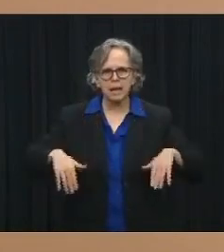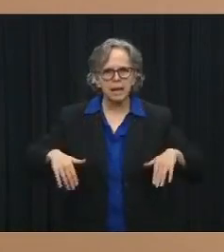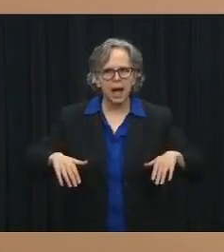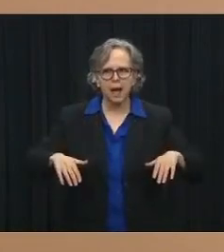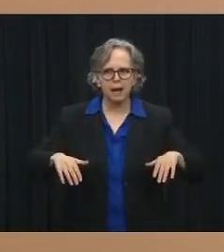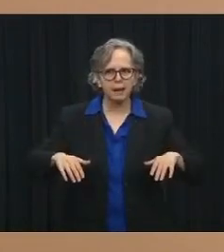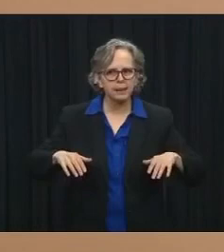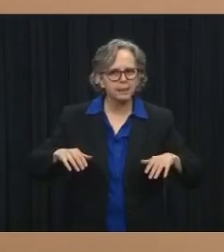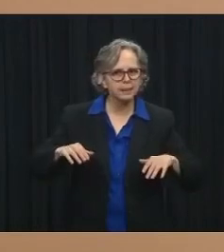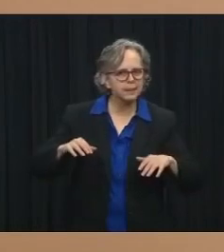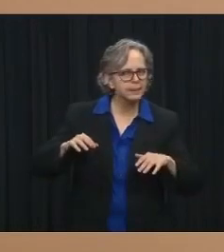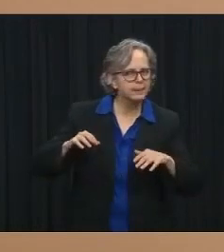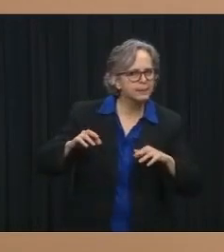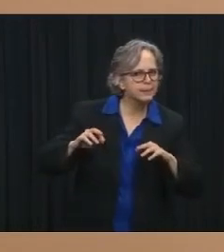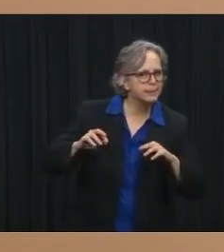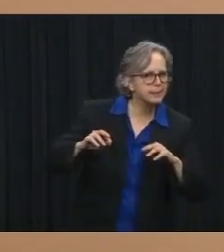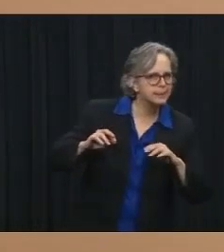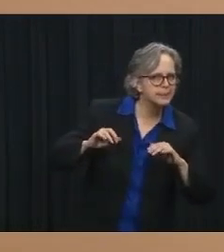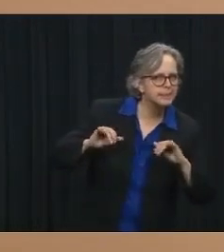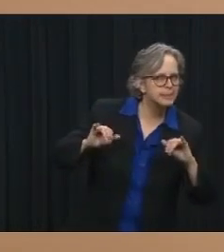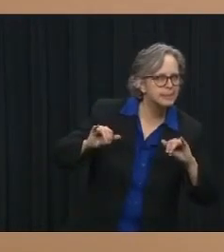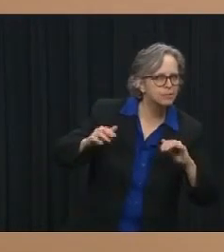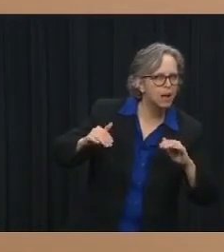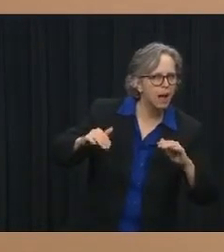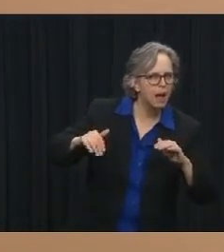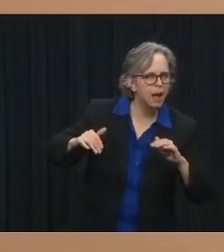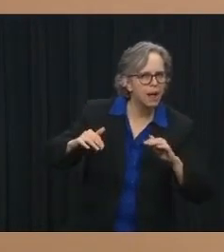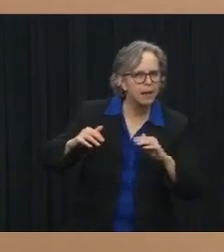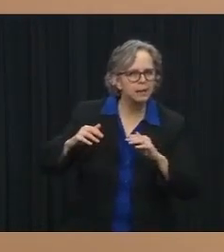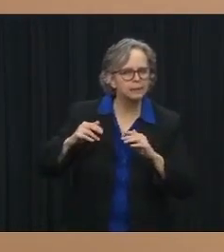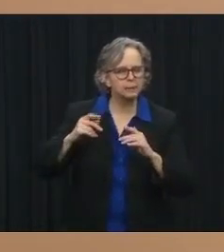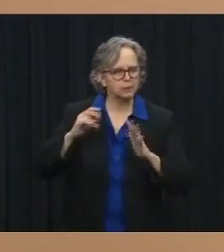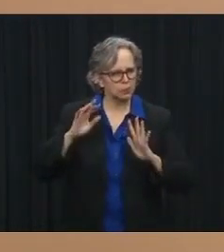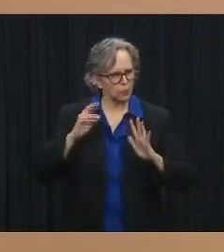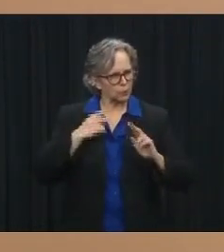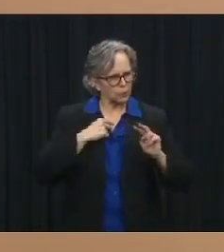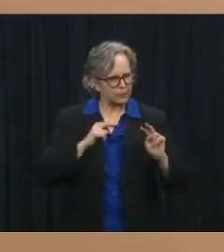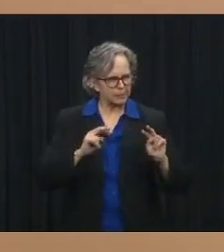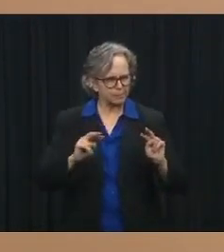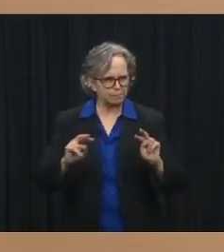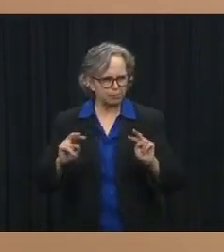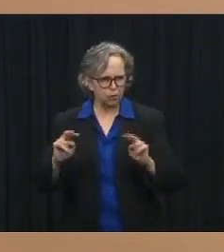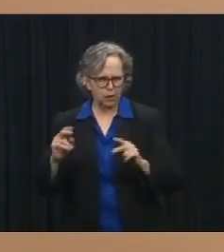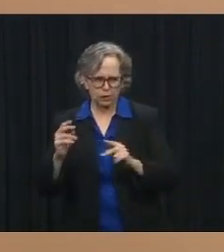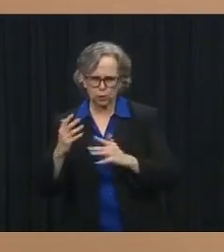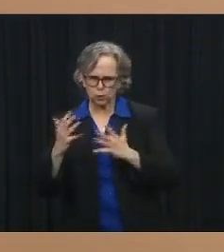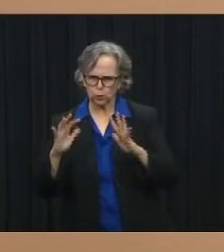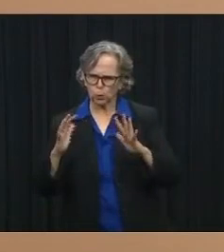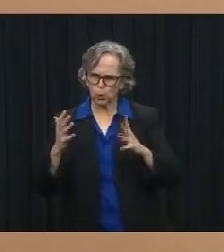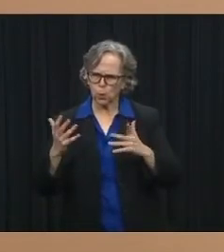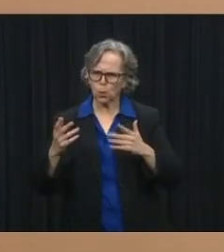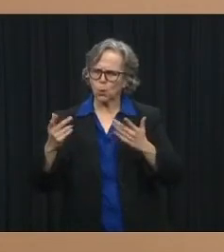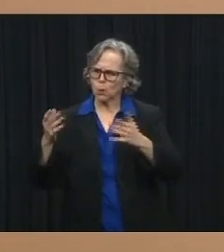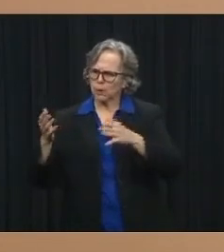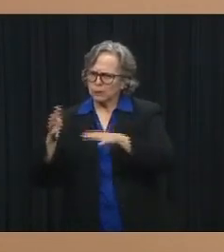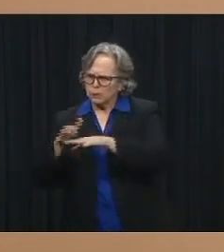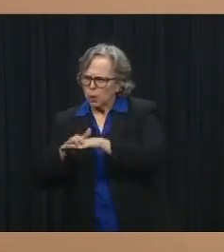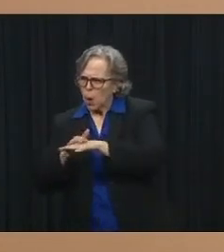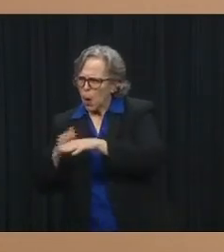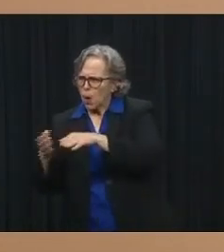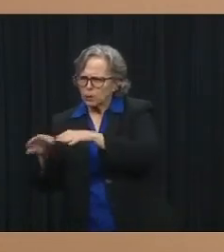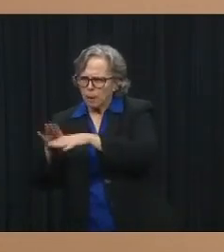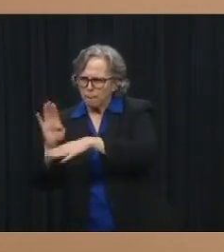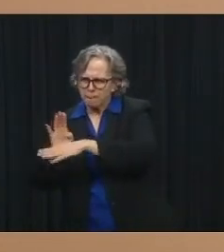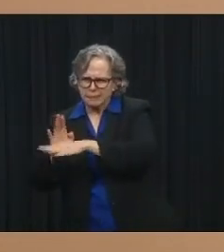now on the ground. We are slowing it down and shutting it down for a short period of time while we build